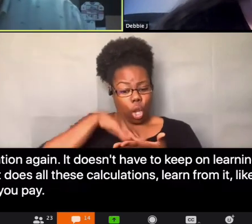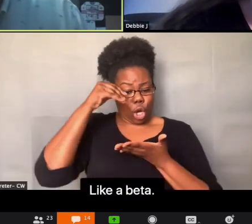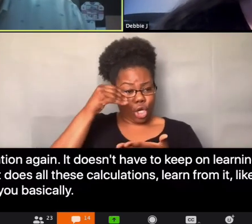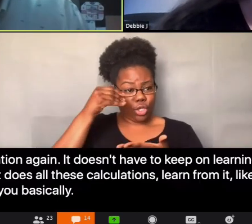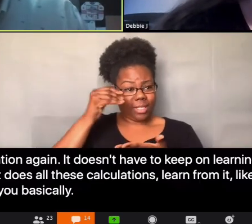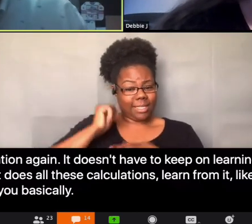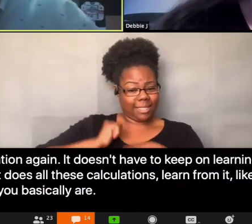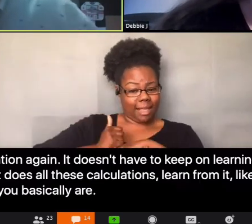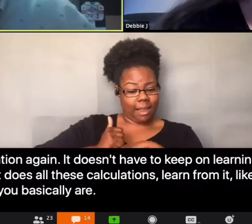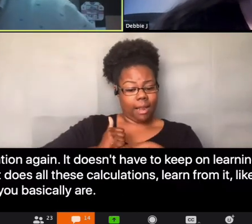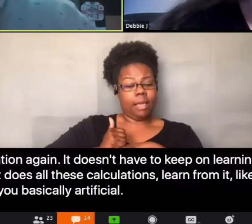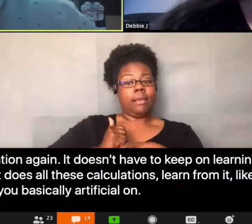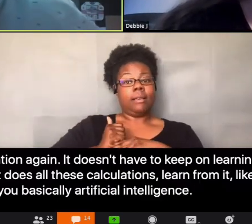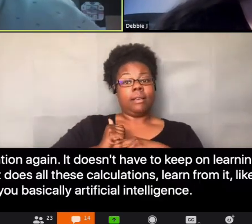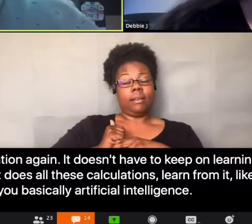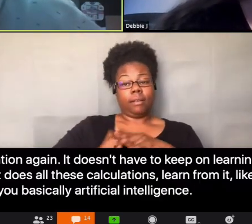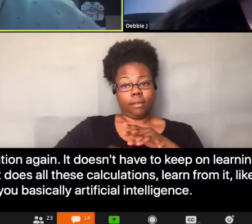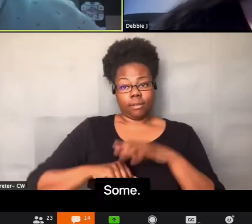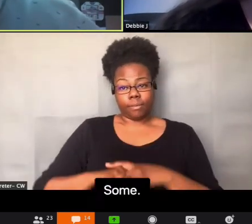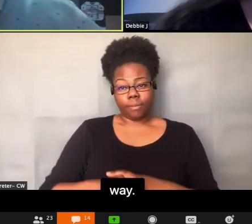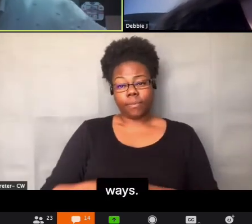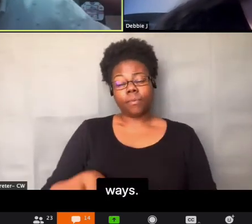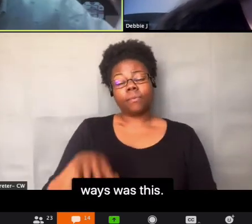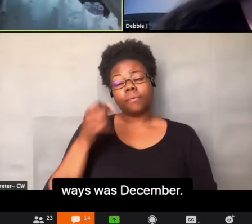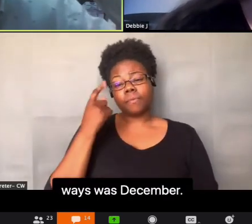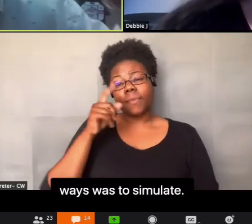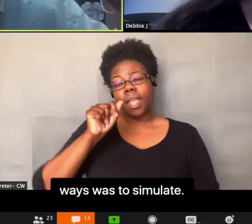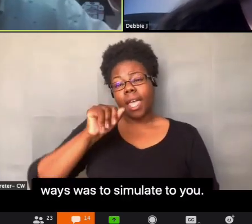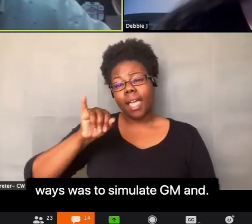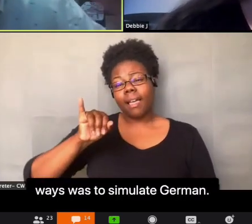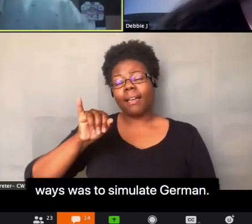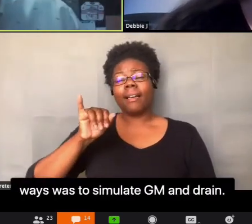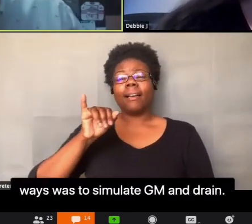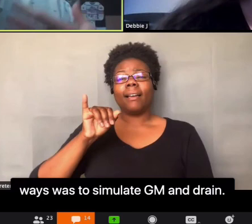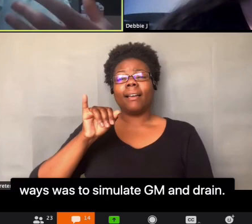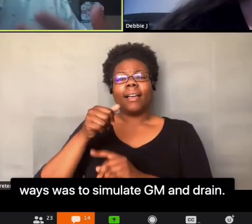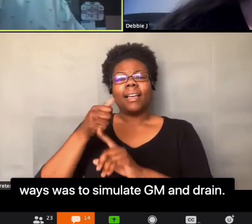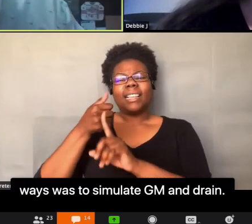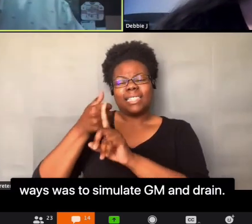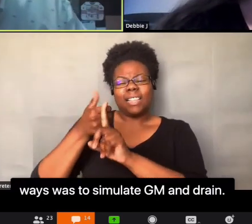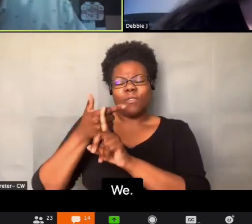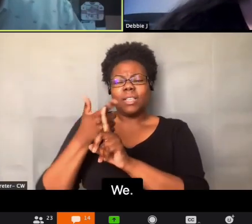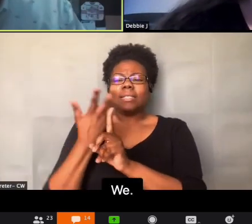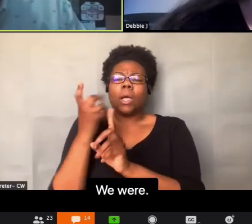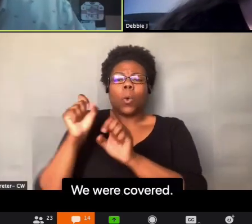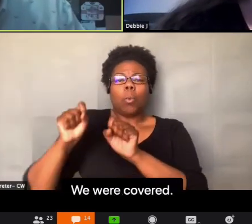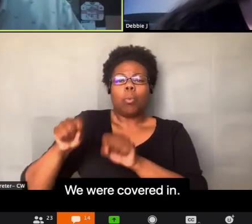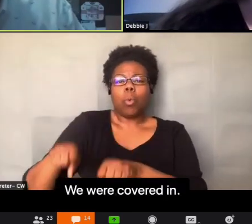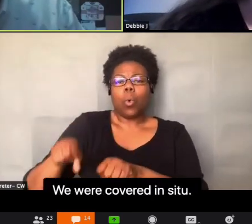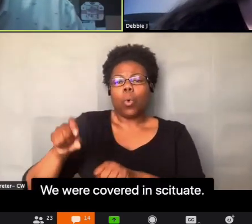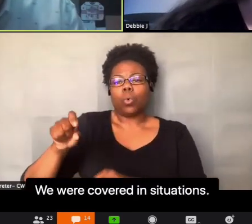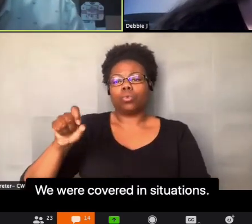basically artificial intelligence in some ways was to simulate the human brain. We come in a